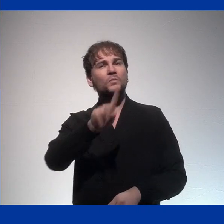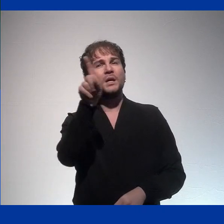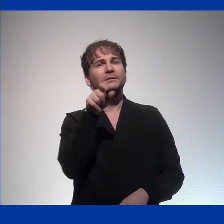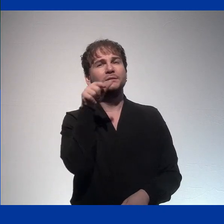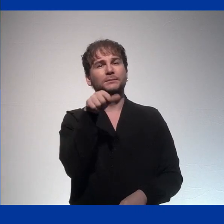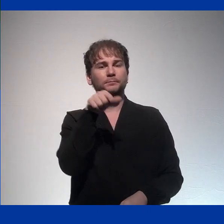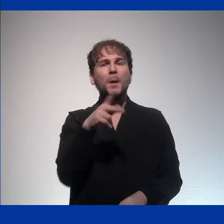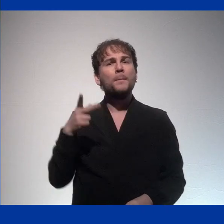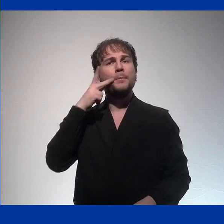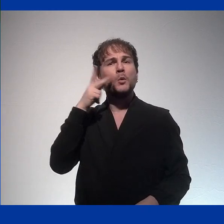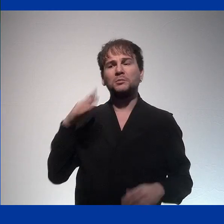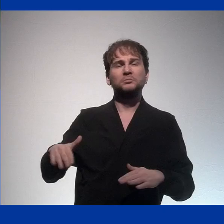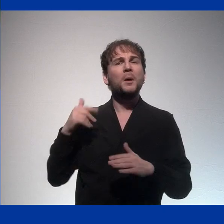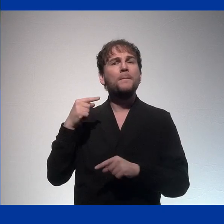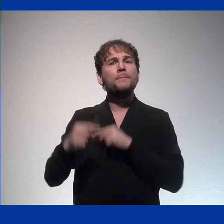Well,